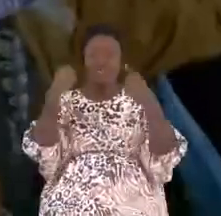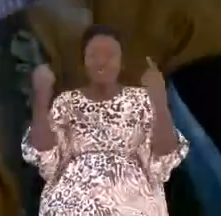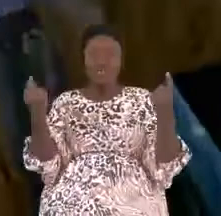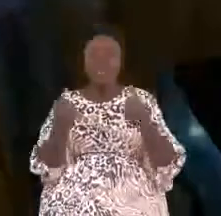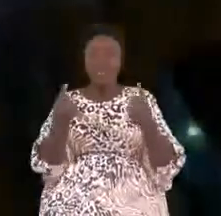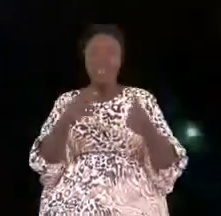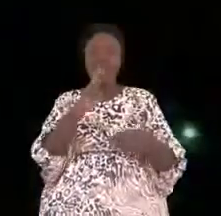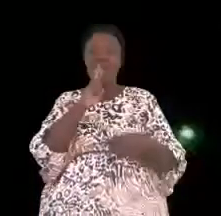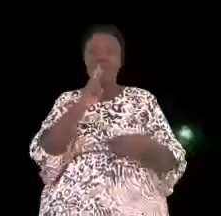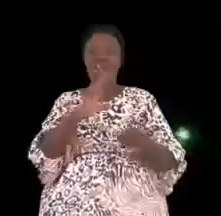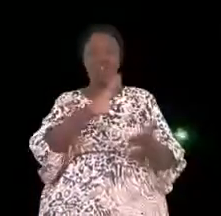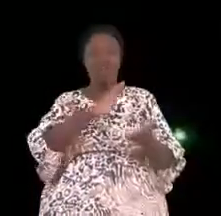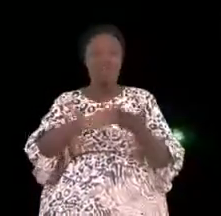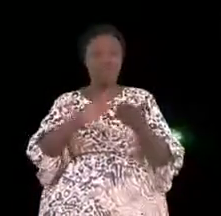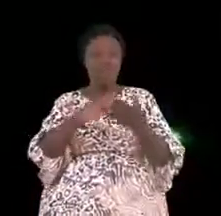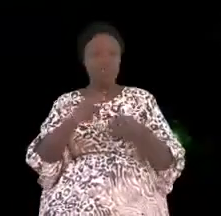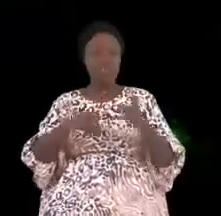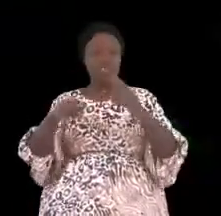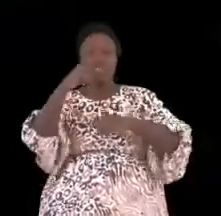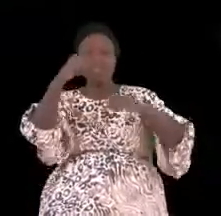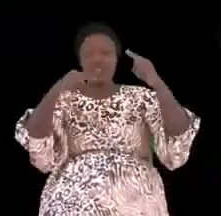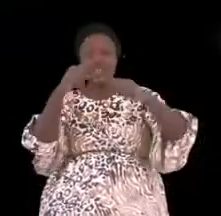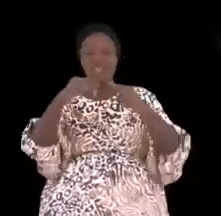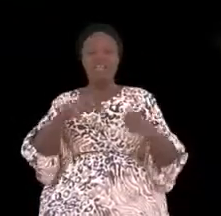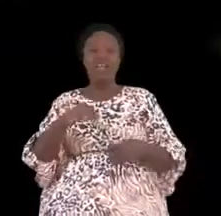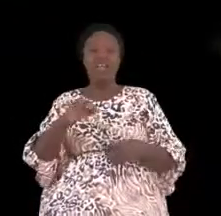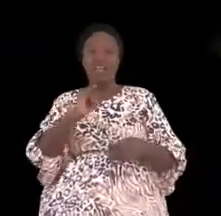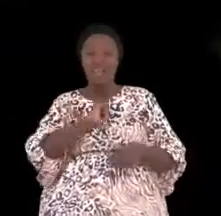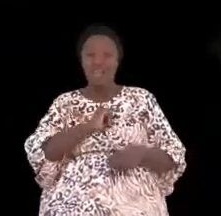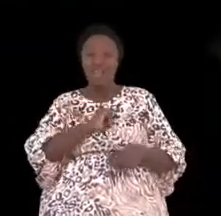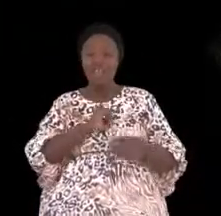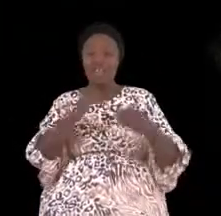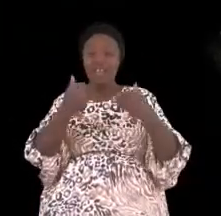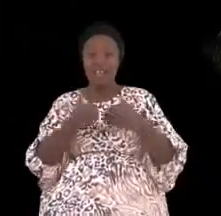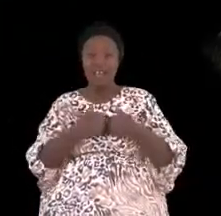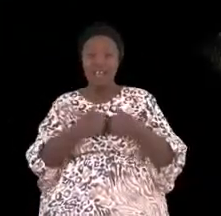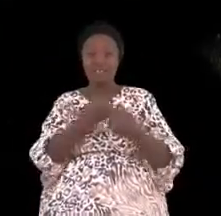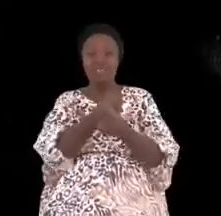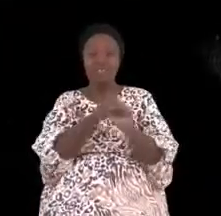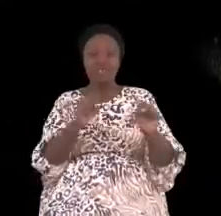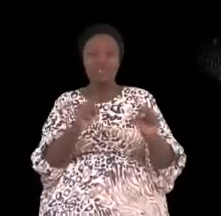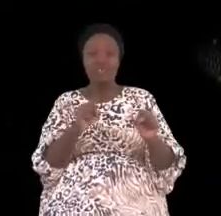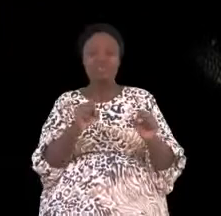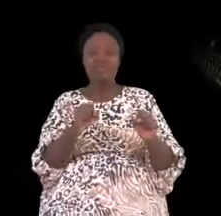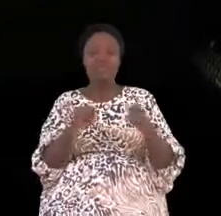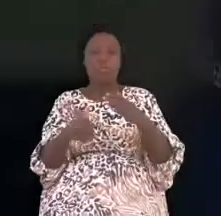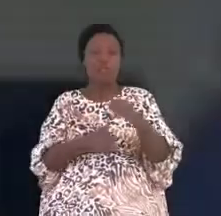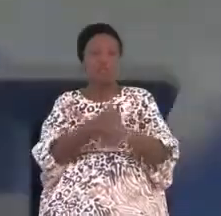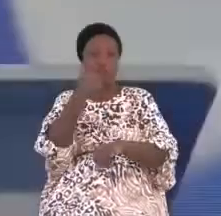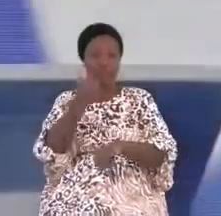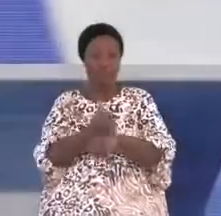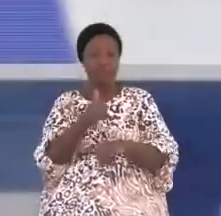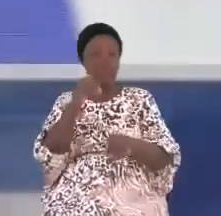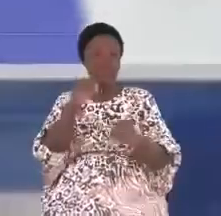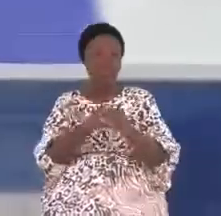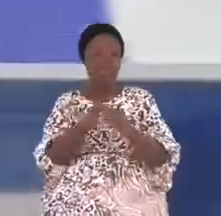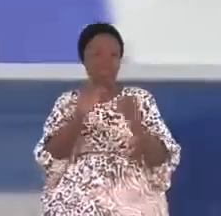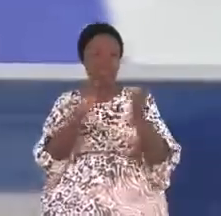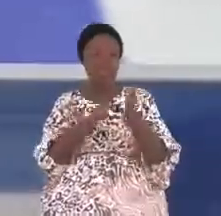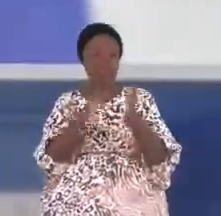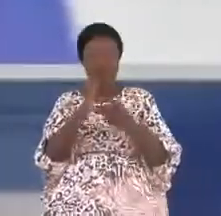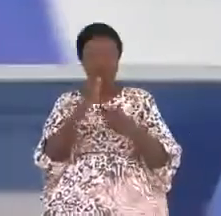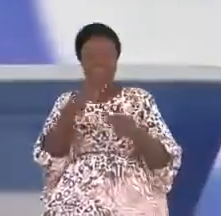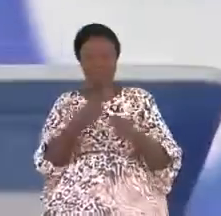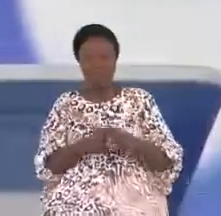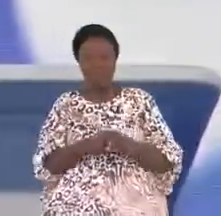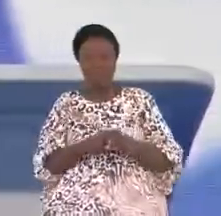have salvation say i have salvation confirmed in jesus name we're called on